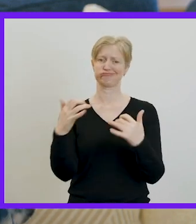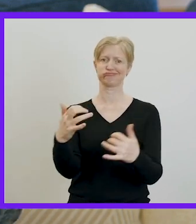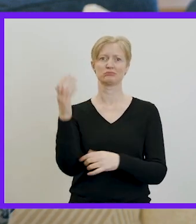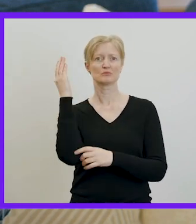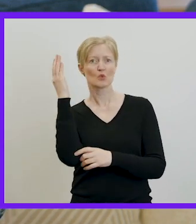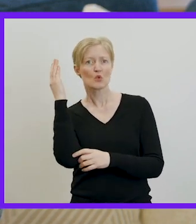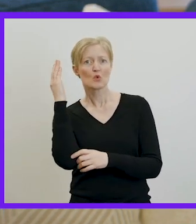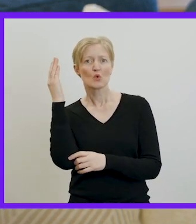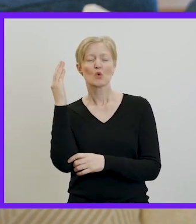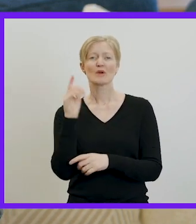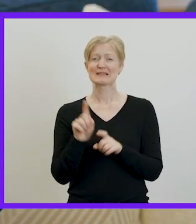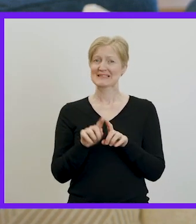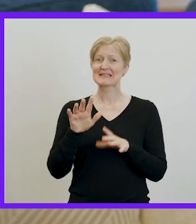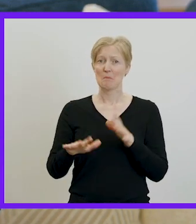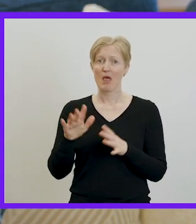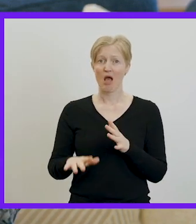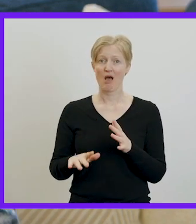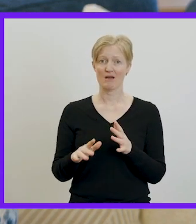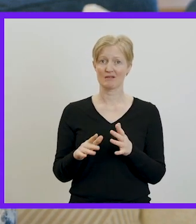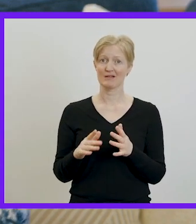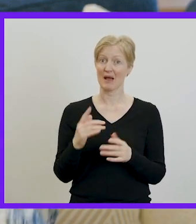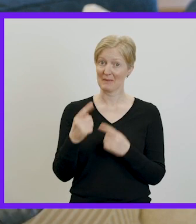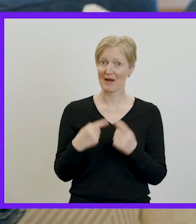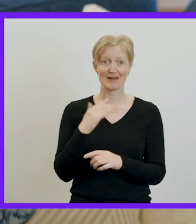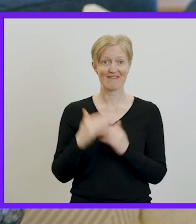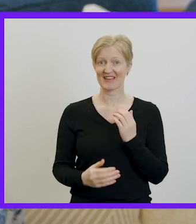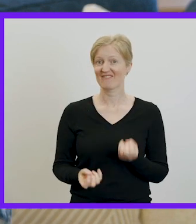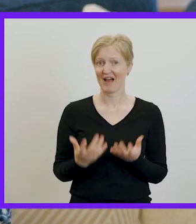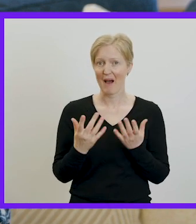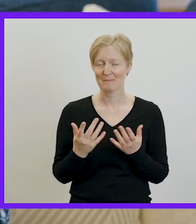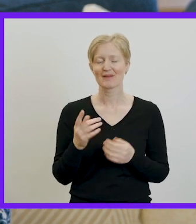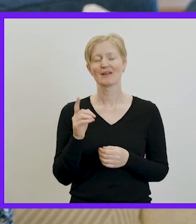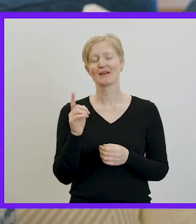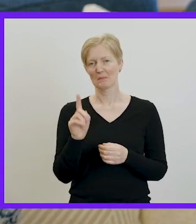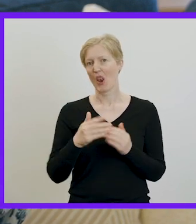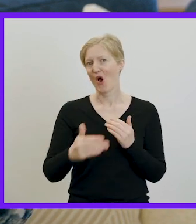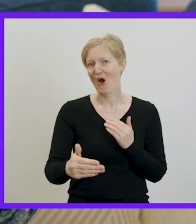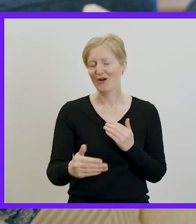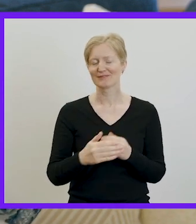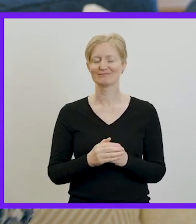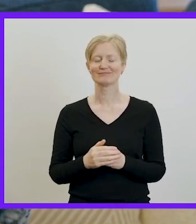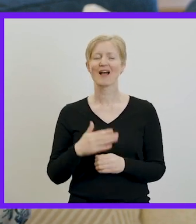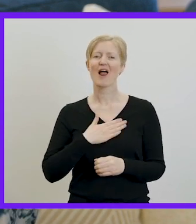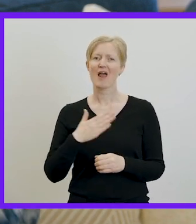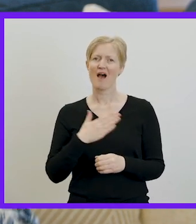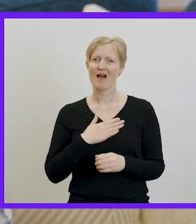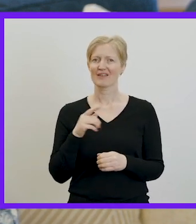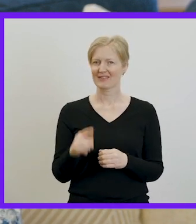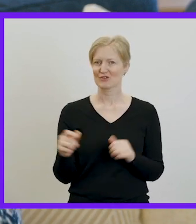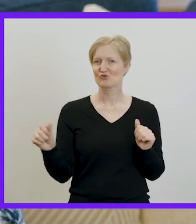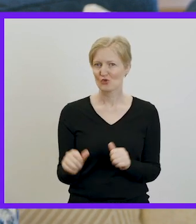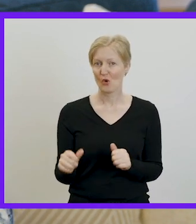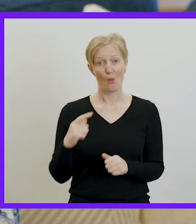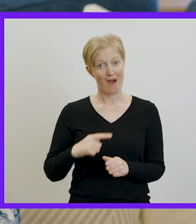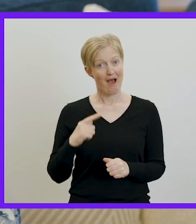speech that had a very similar message, but it was a lot longer. But I actually like that urban myth because it really is exactly